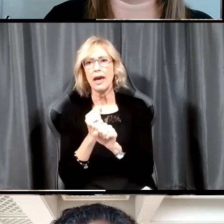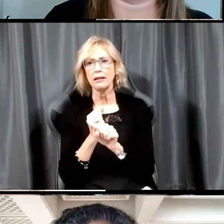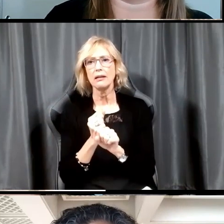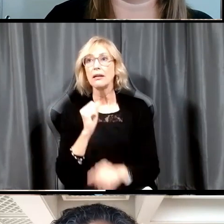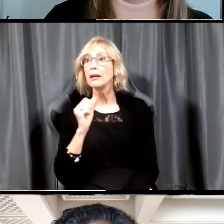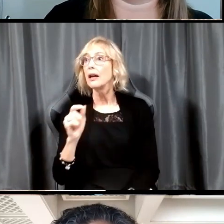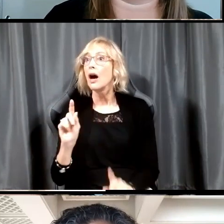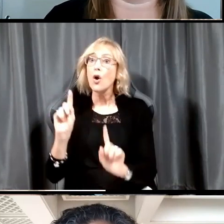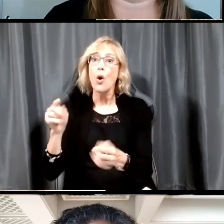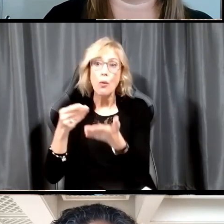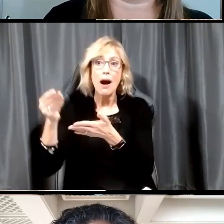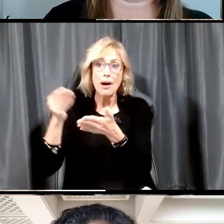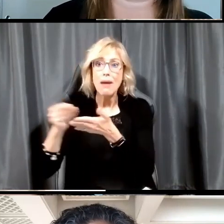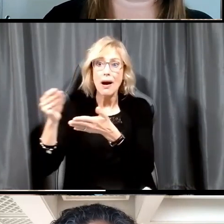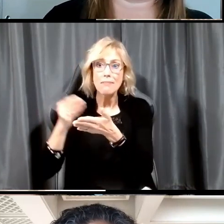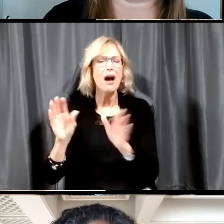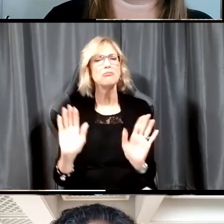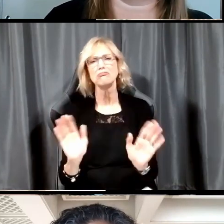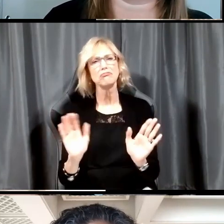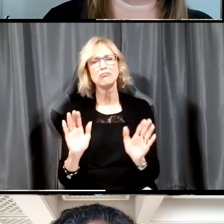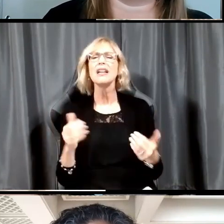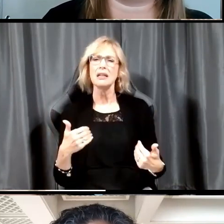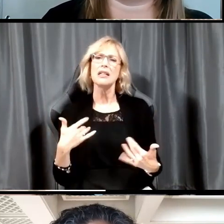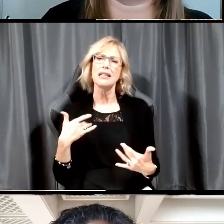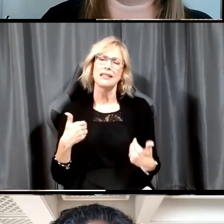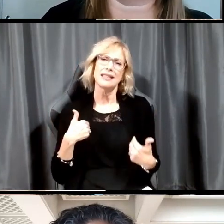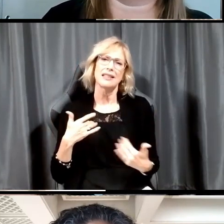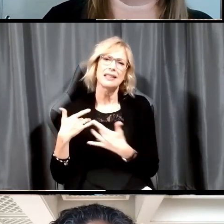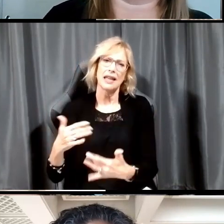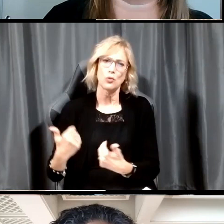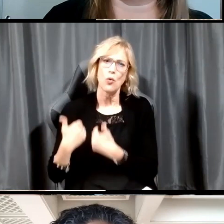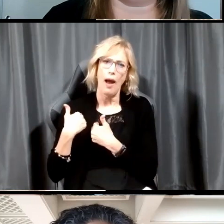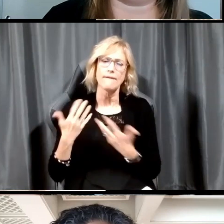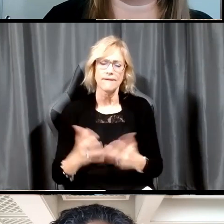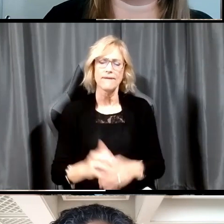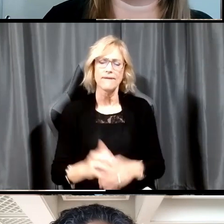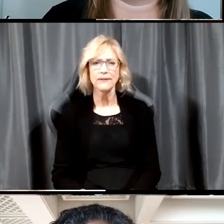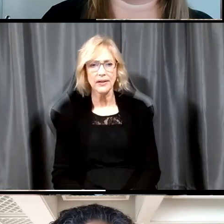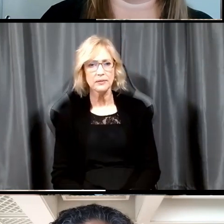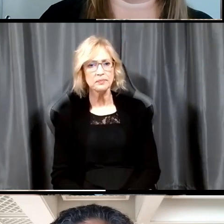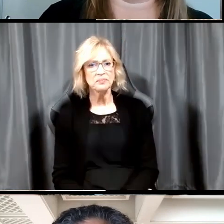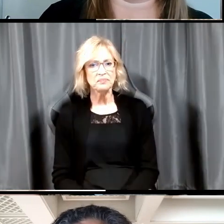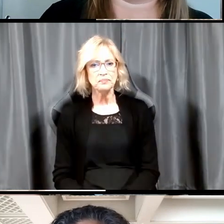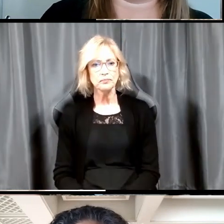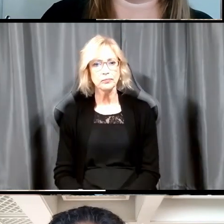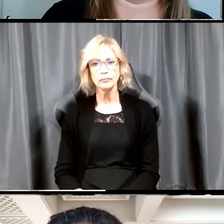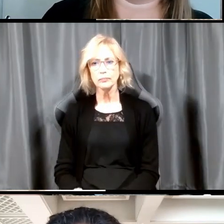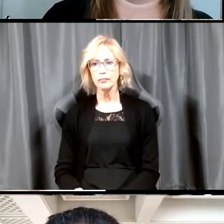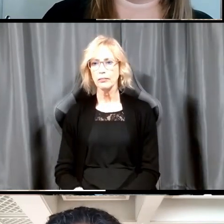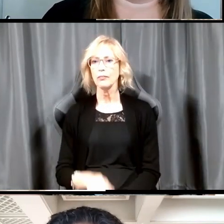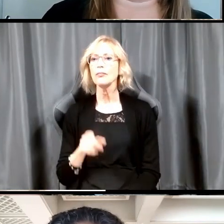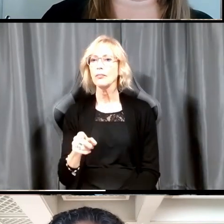out and buy things that are going to help our children with CVI and support them in as far as movement goes. Basically,